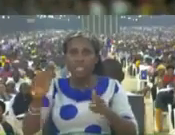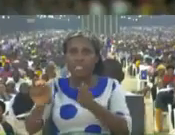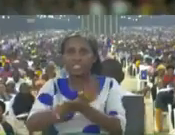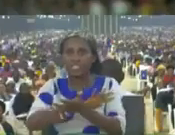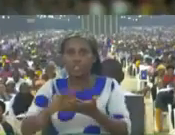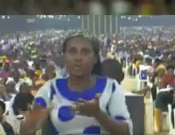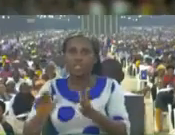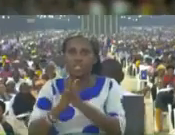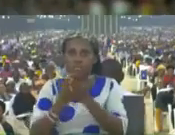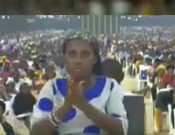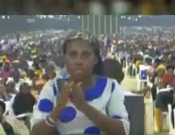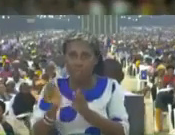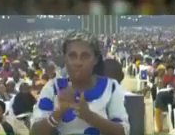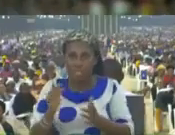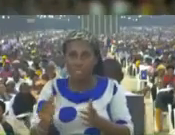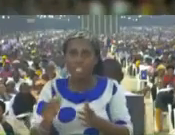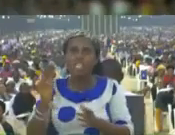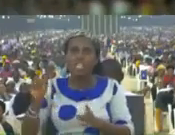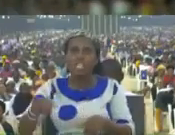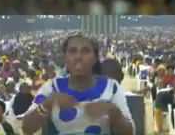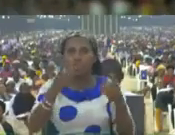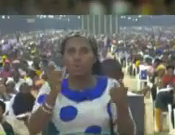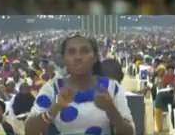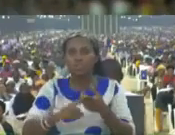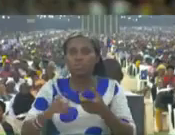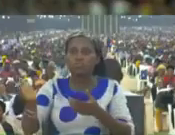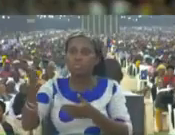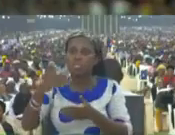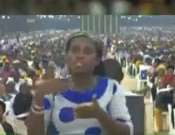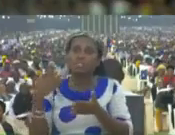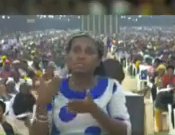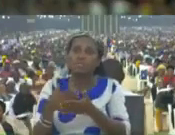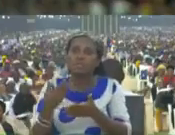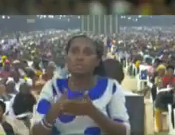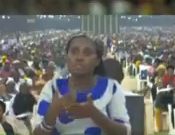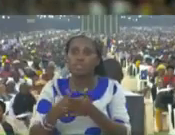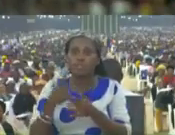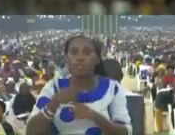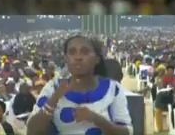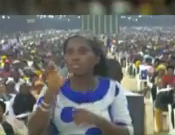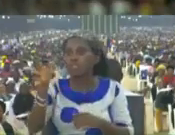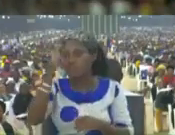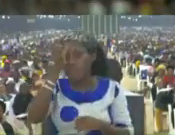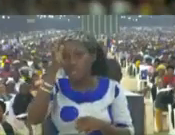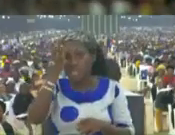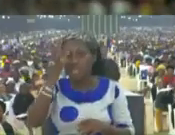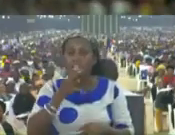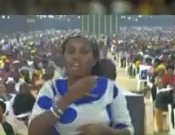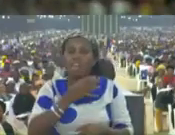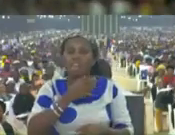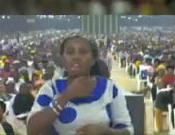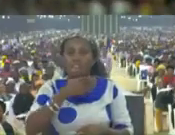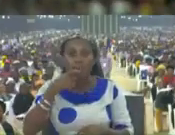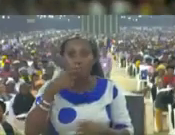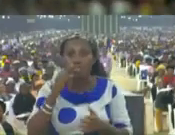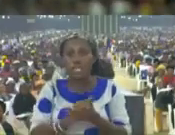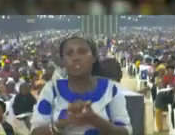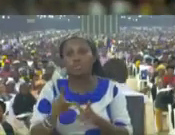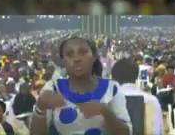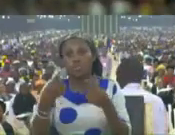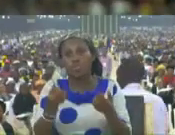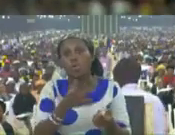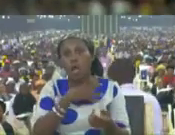went home to go and get money from his father's farm so he could come back and start again.